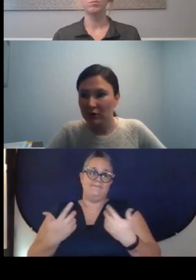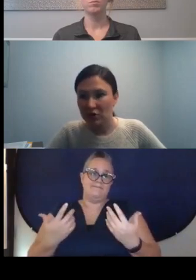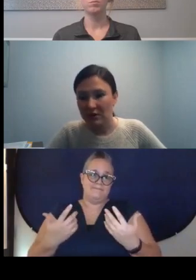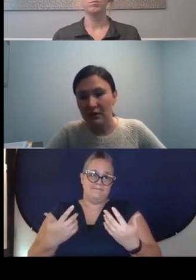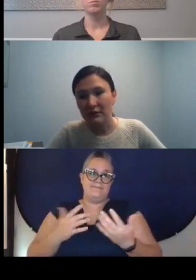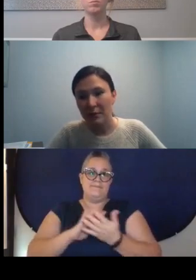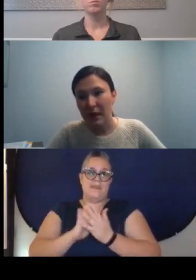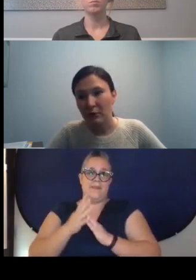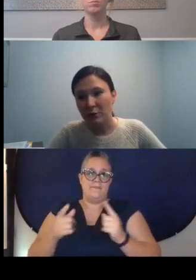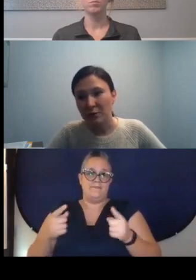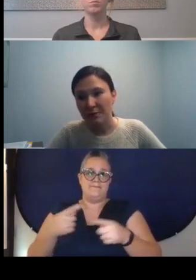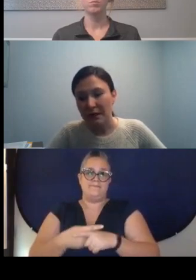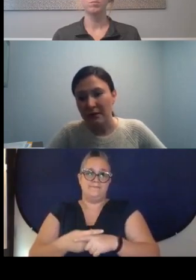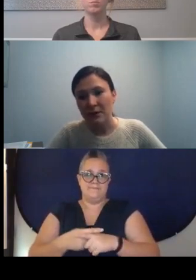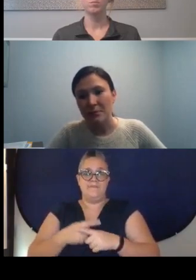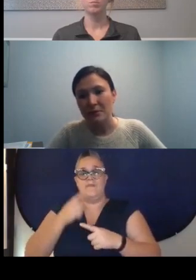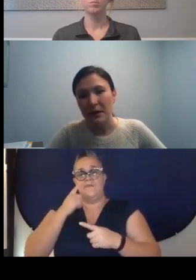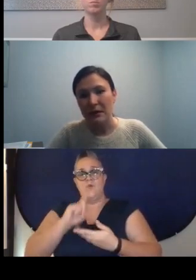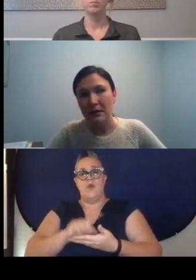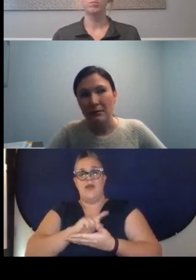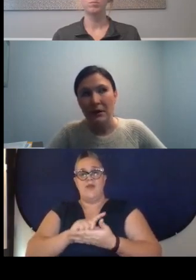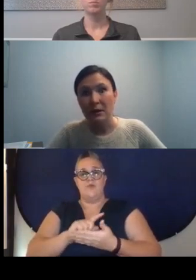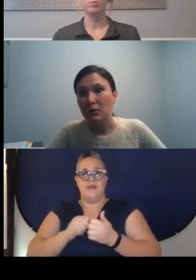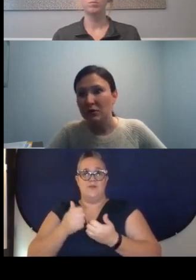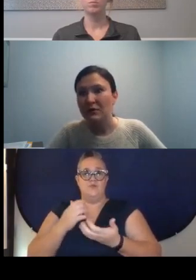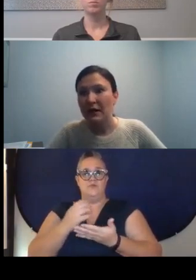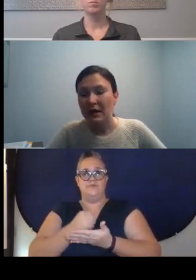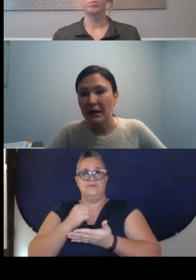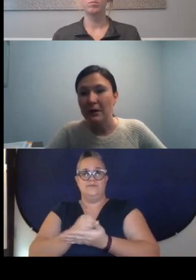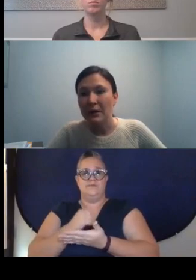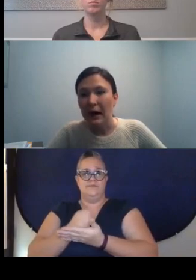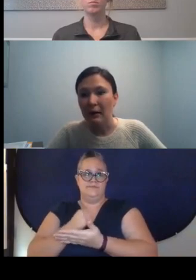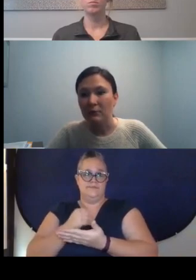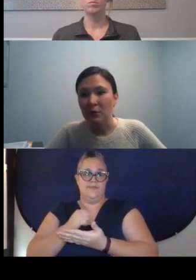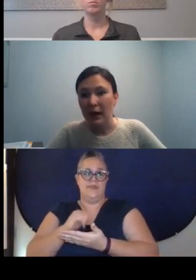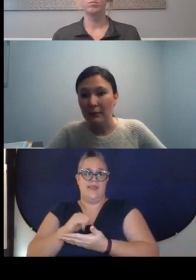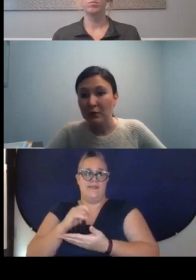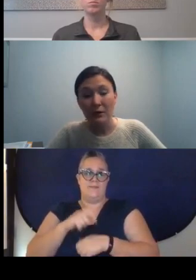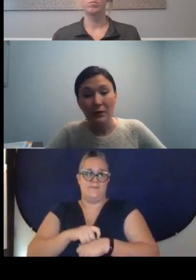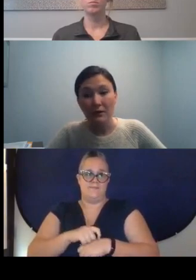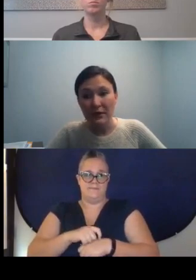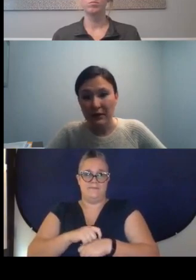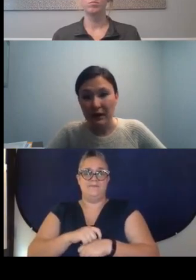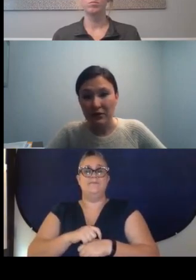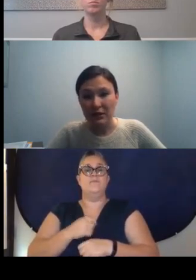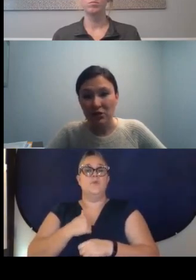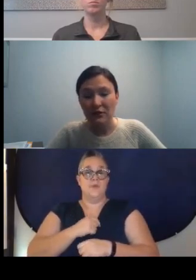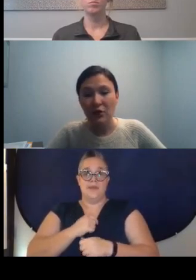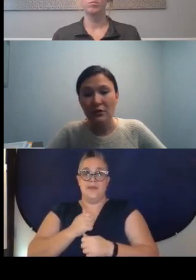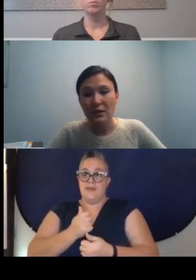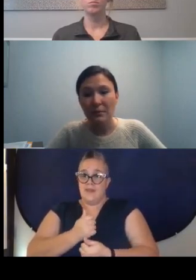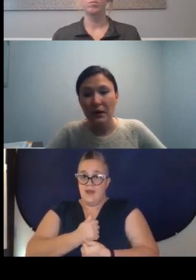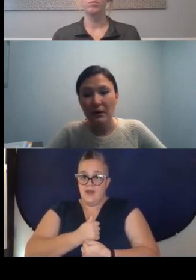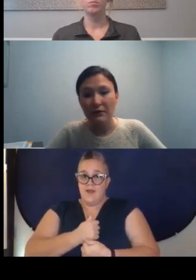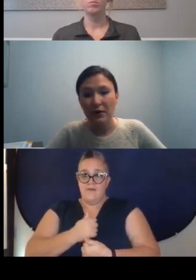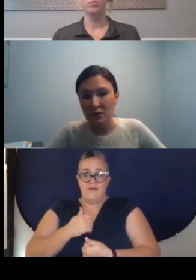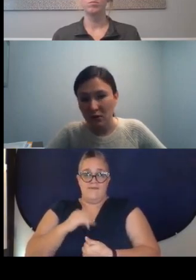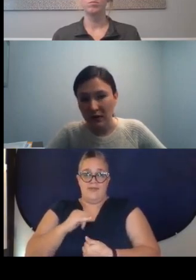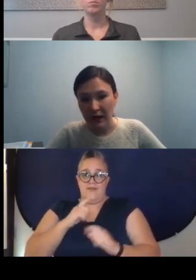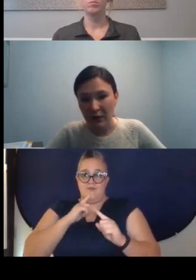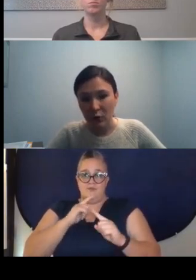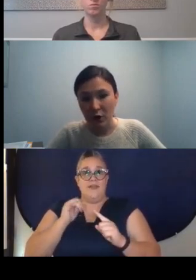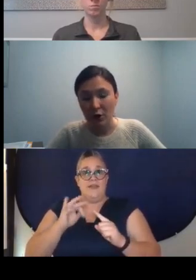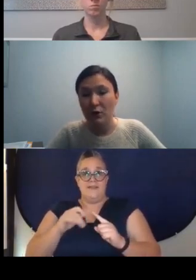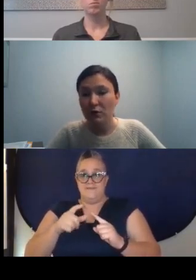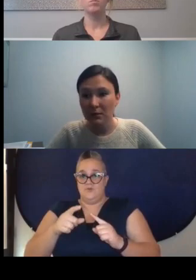bit difficult logistically from an hours perspective, being able to make the most of that time. So we absolutely love to have the conversation. If you're somebody that falls